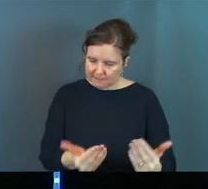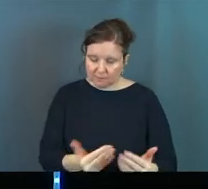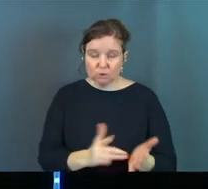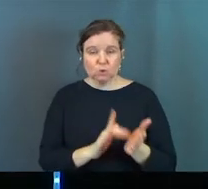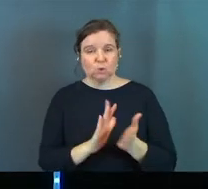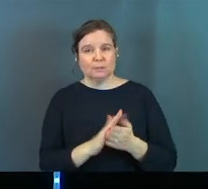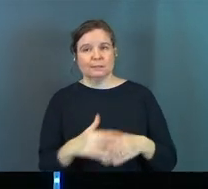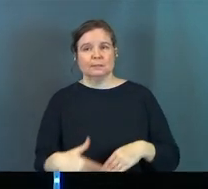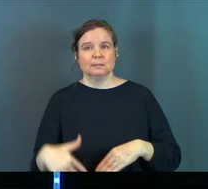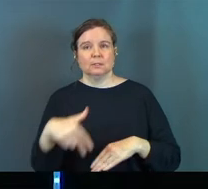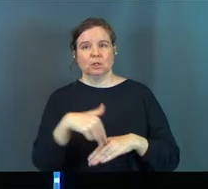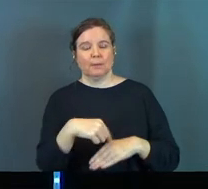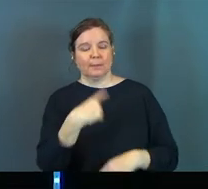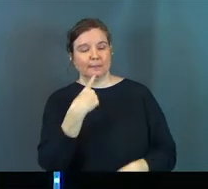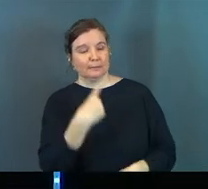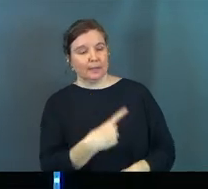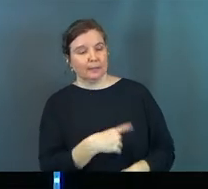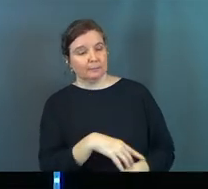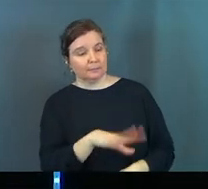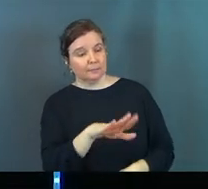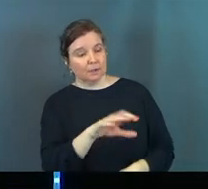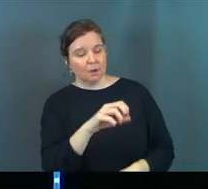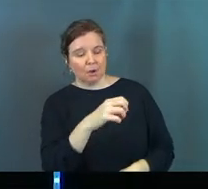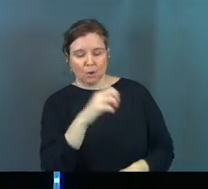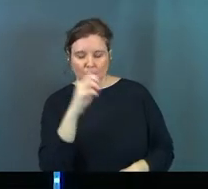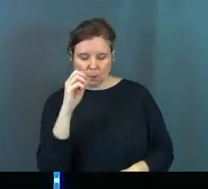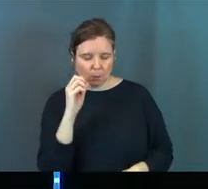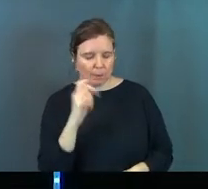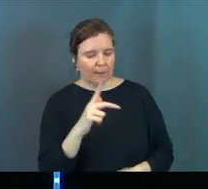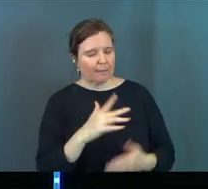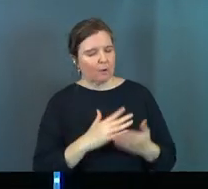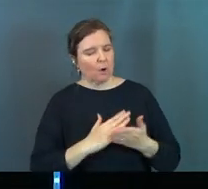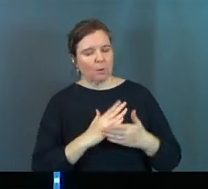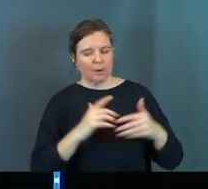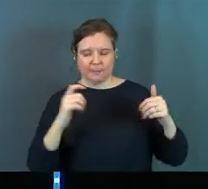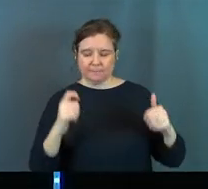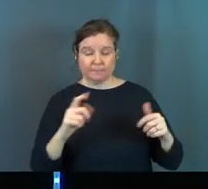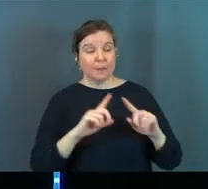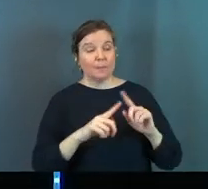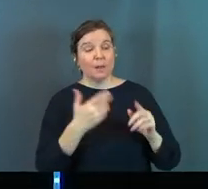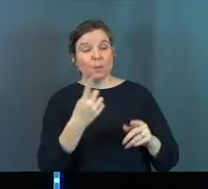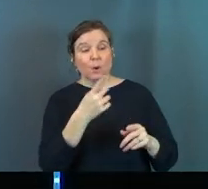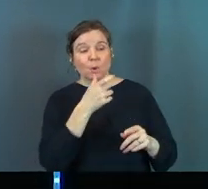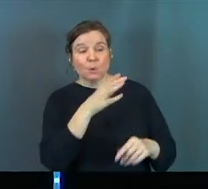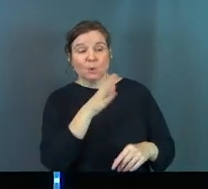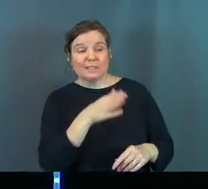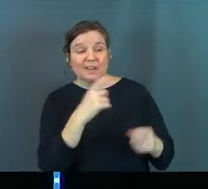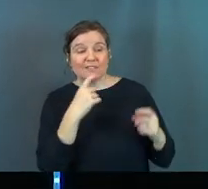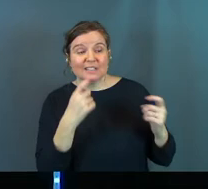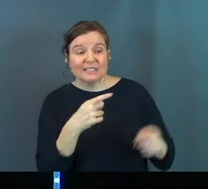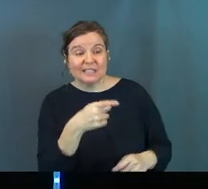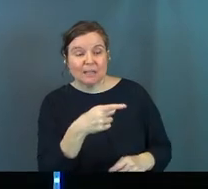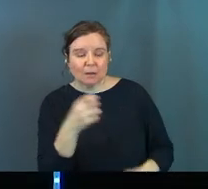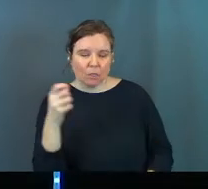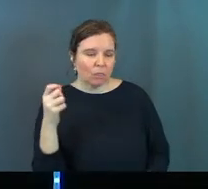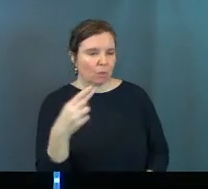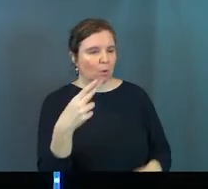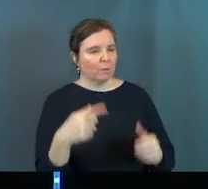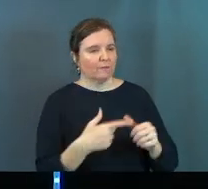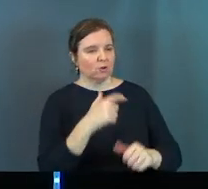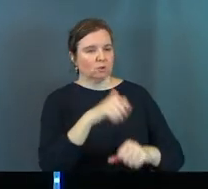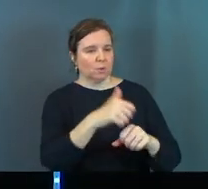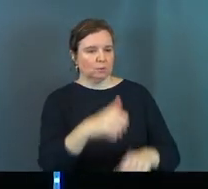so Jesus stood up and said, okay, all right, but let the one who has never sinned throw the